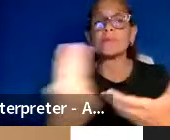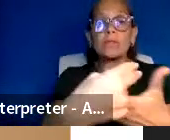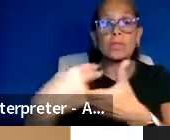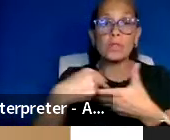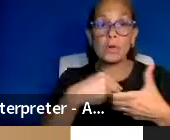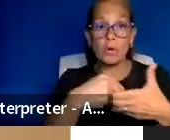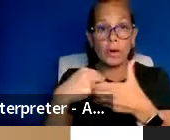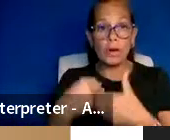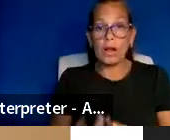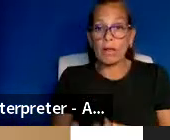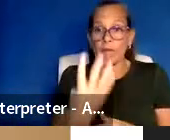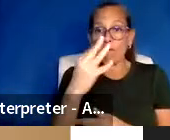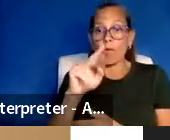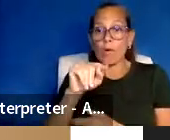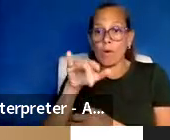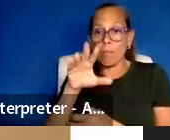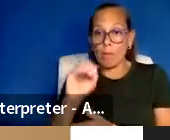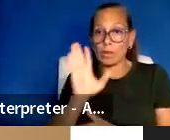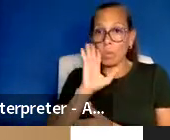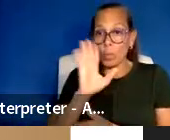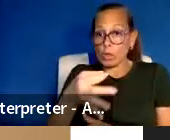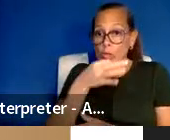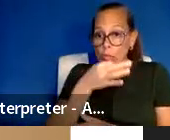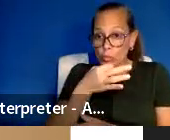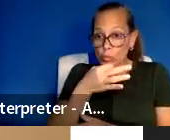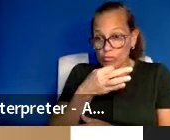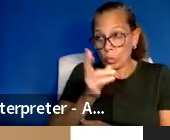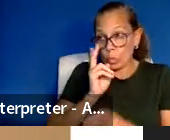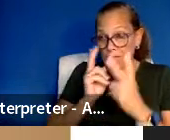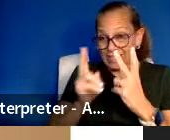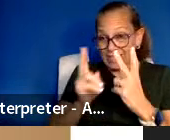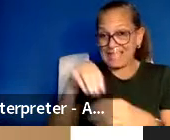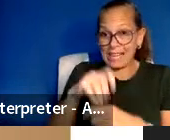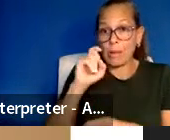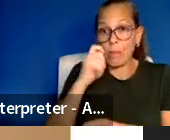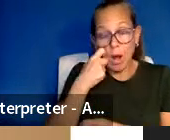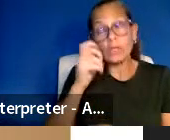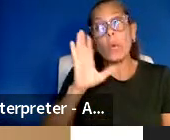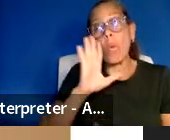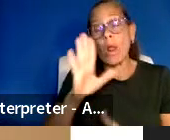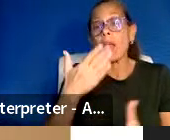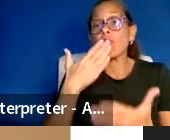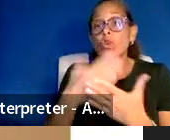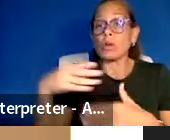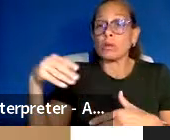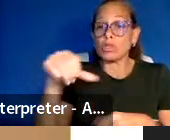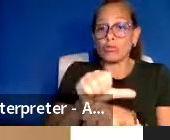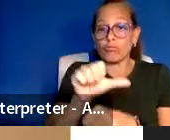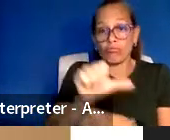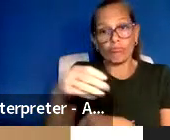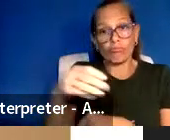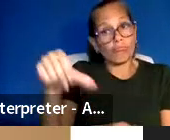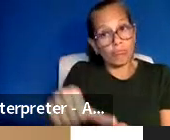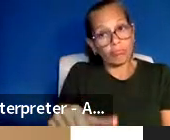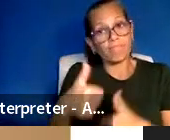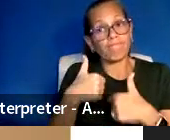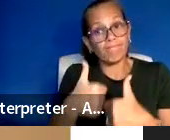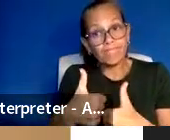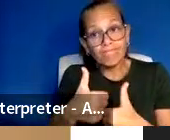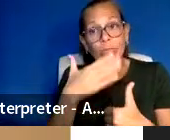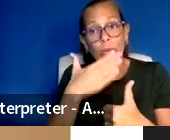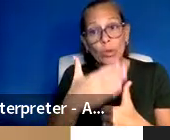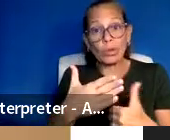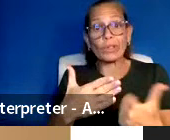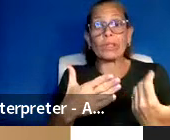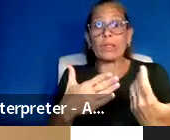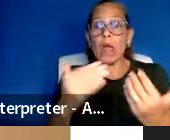4 Metro North stations that we will soon see in the Bronx are going to create good paying jobs that really create a pathway to